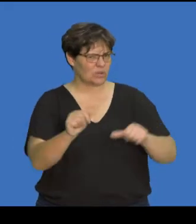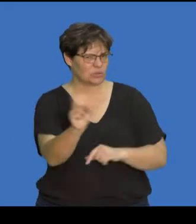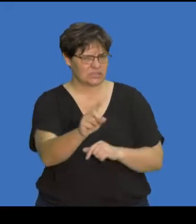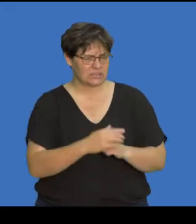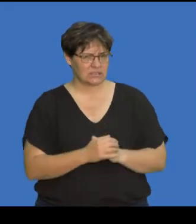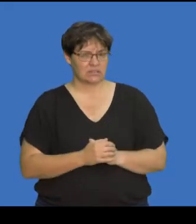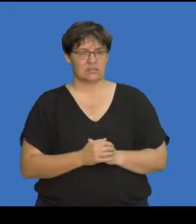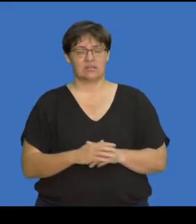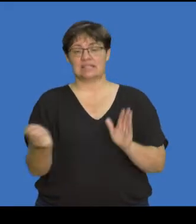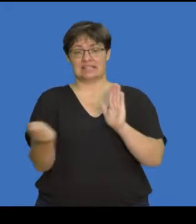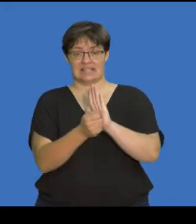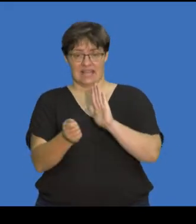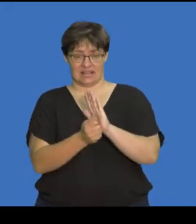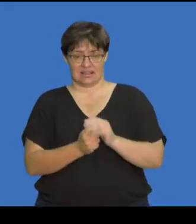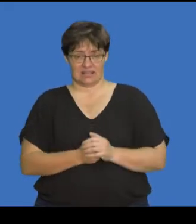your sales